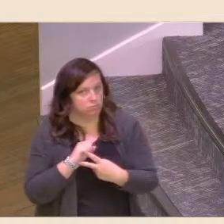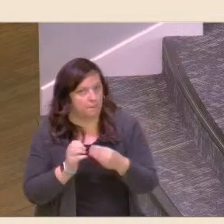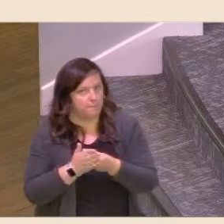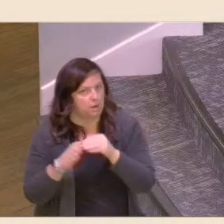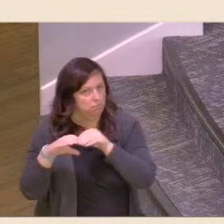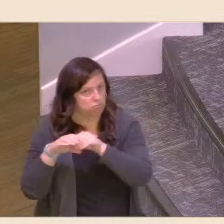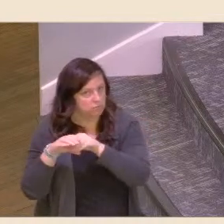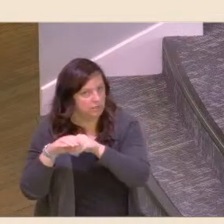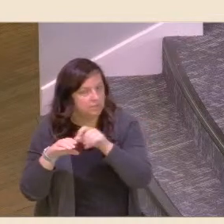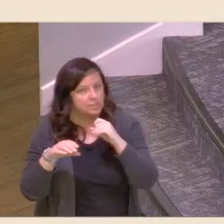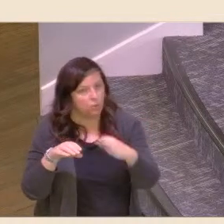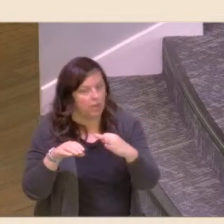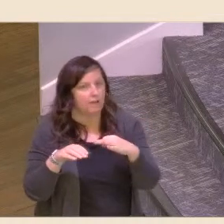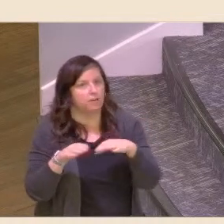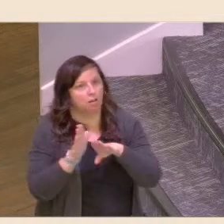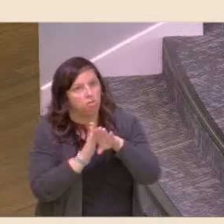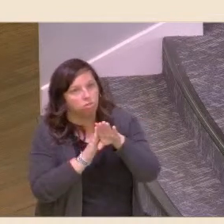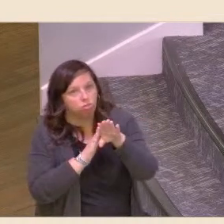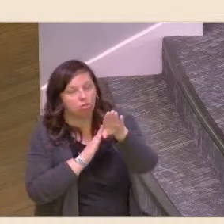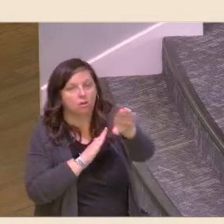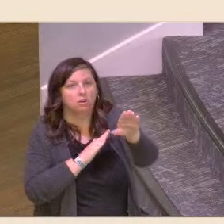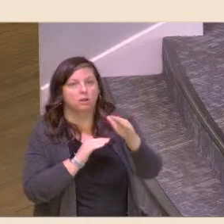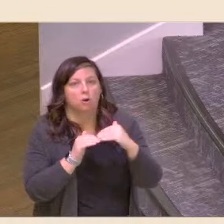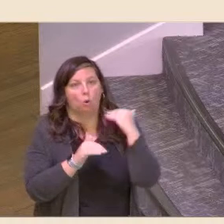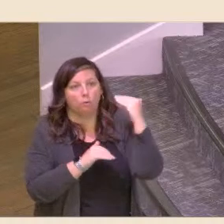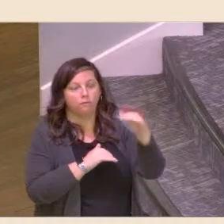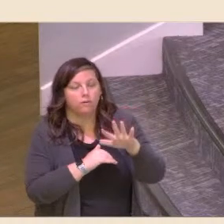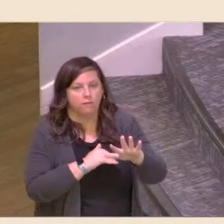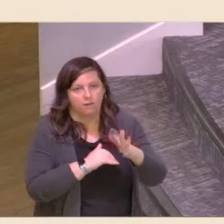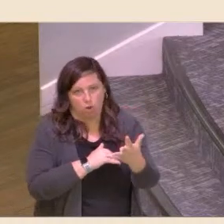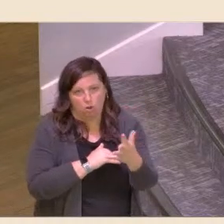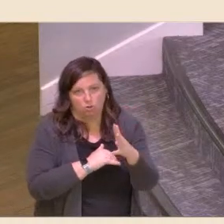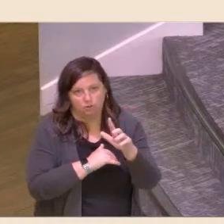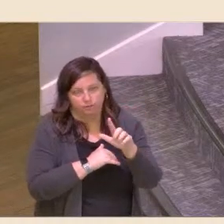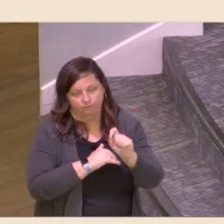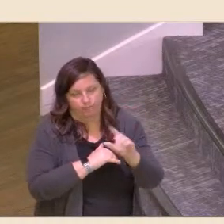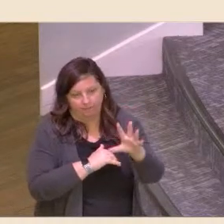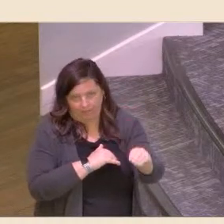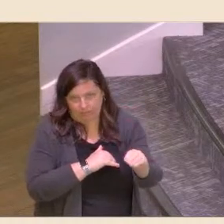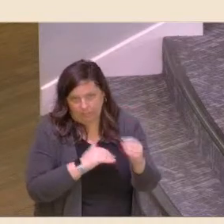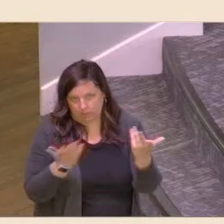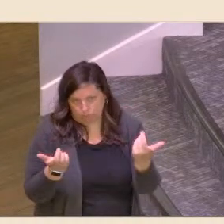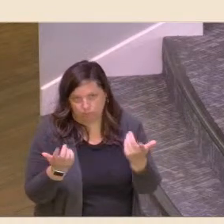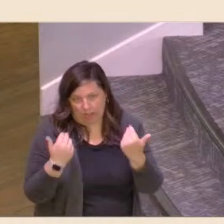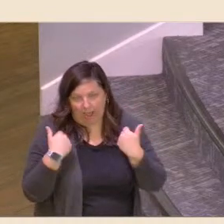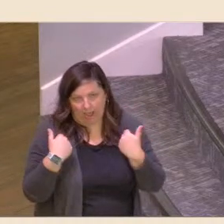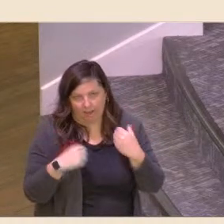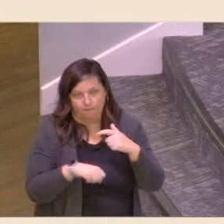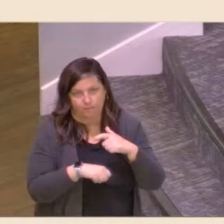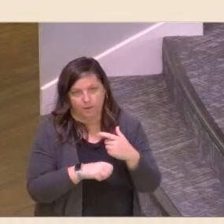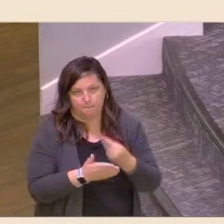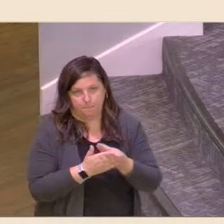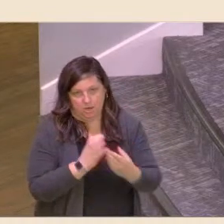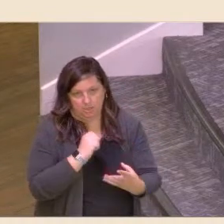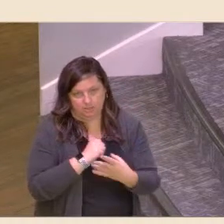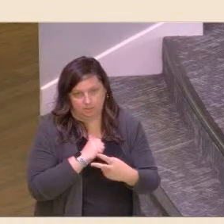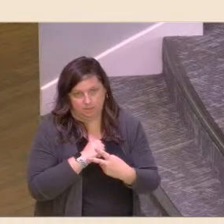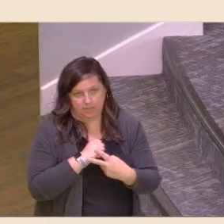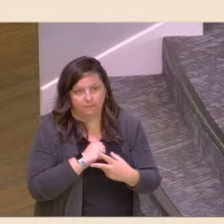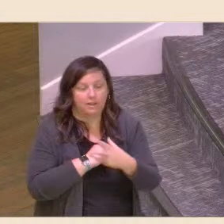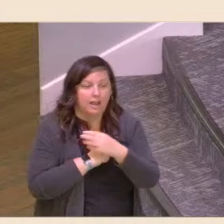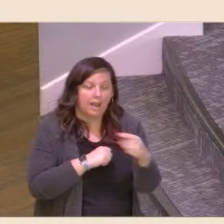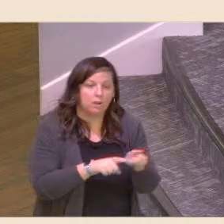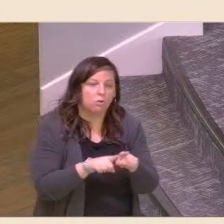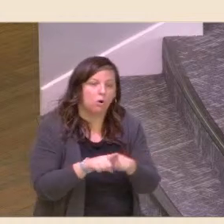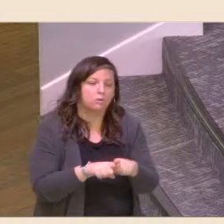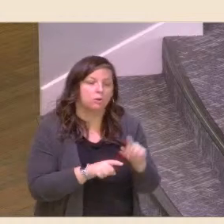does go up beyond $5.50 per gallon. And then also tracking technology for